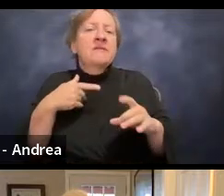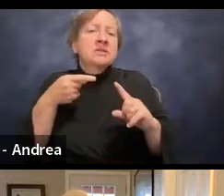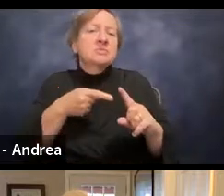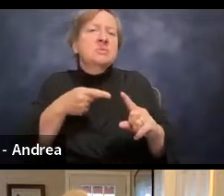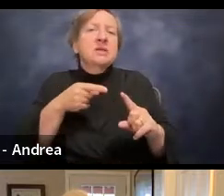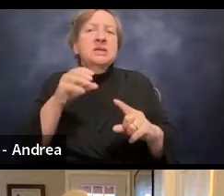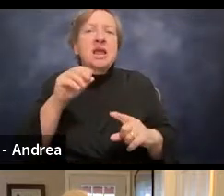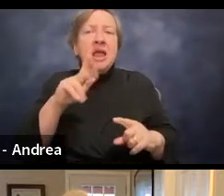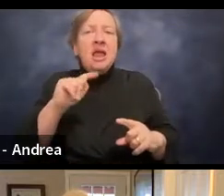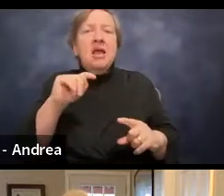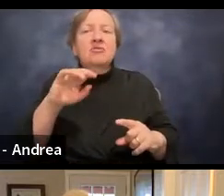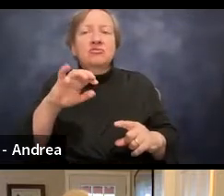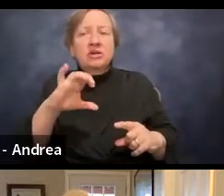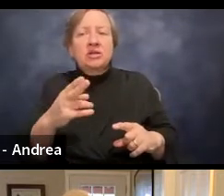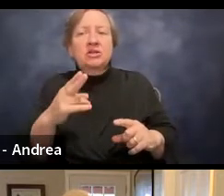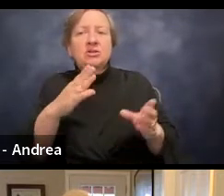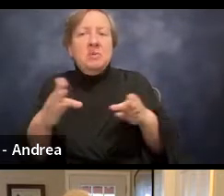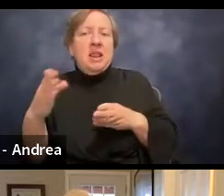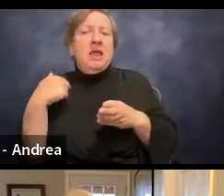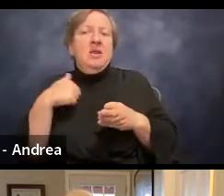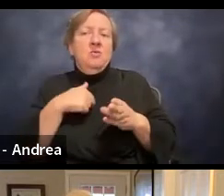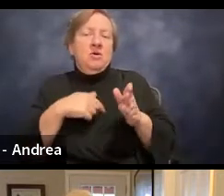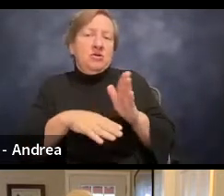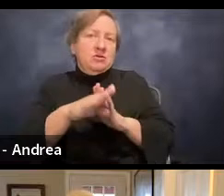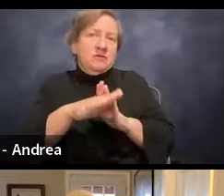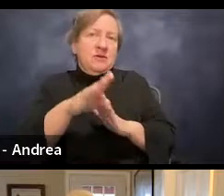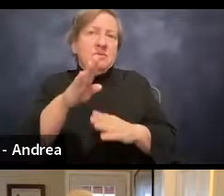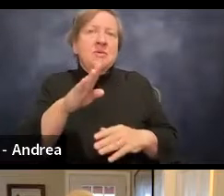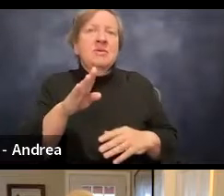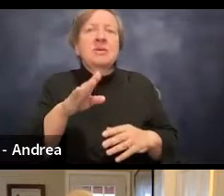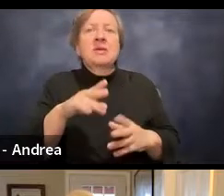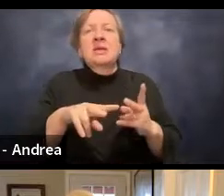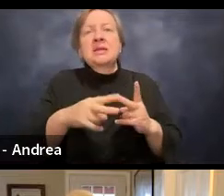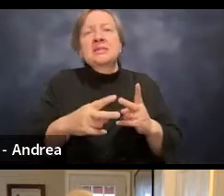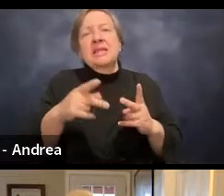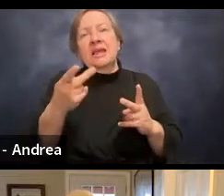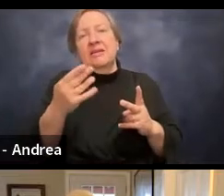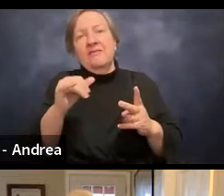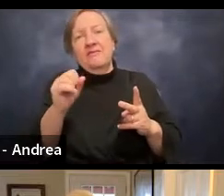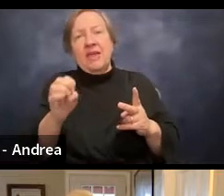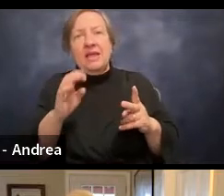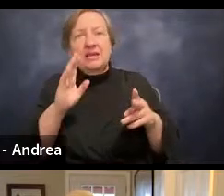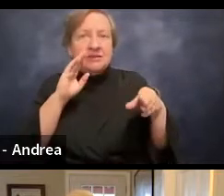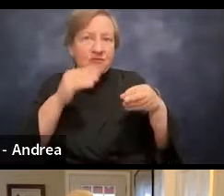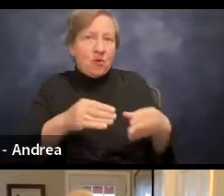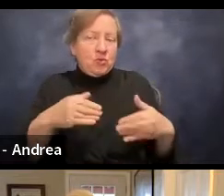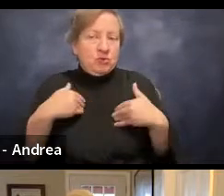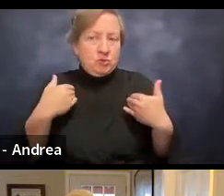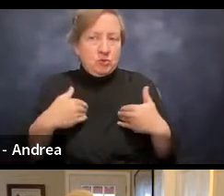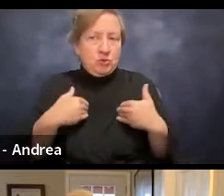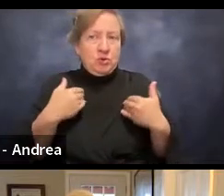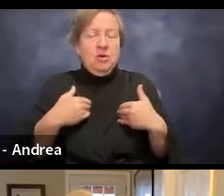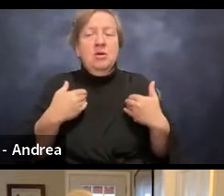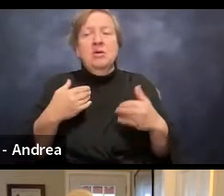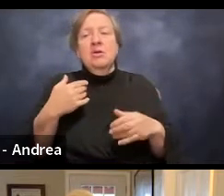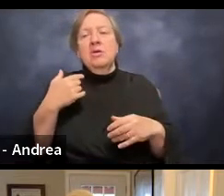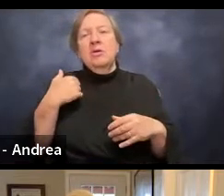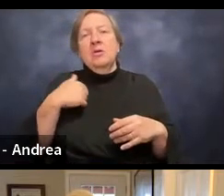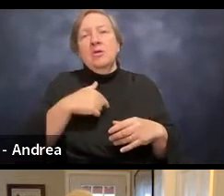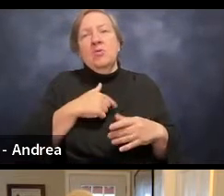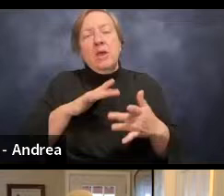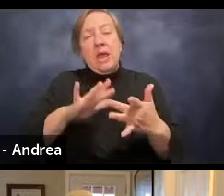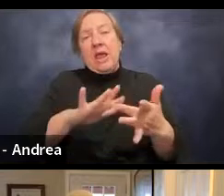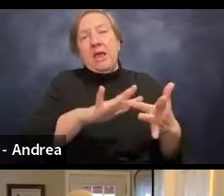outreach plan that we have been developing. And the second phase is all focused on youth. So while we have been outreaching